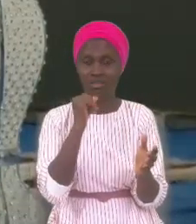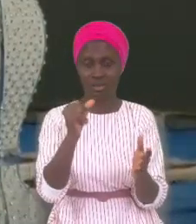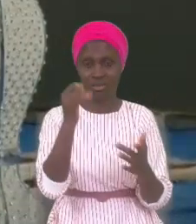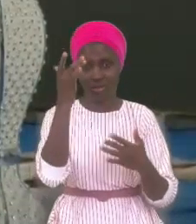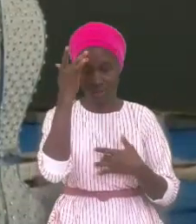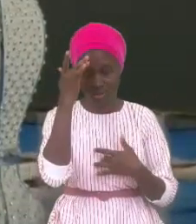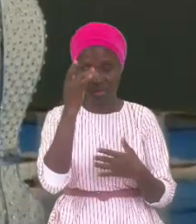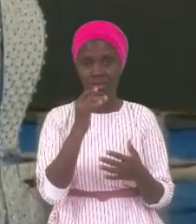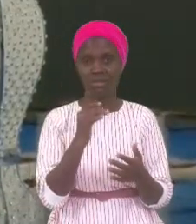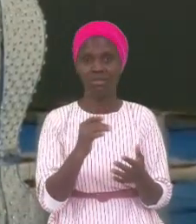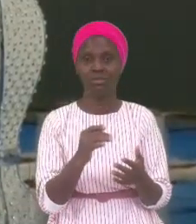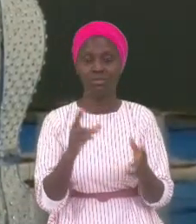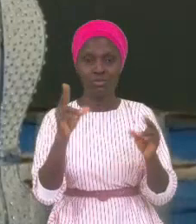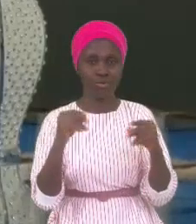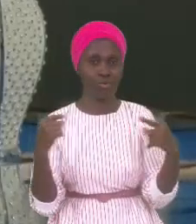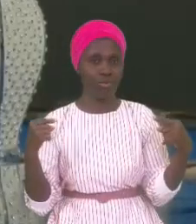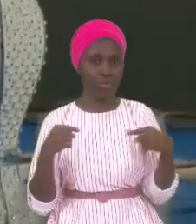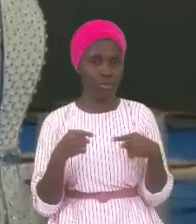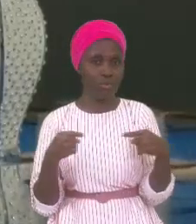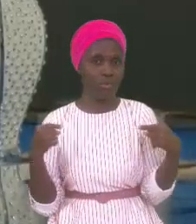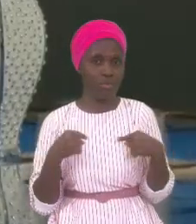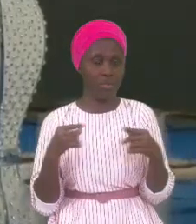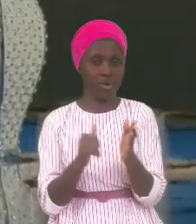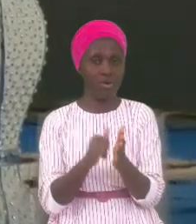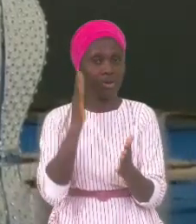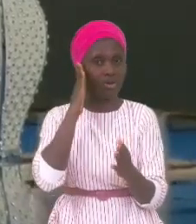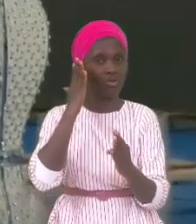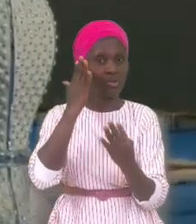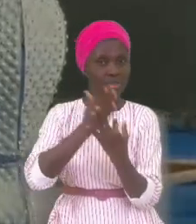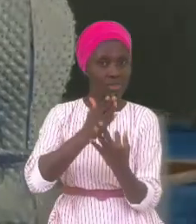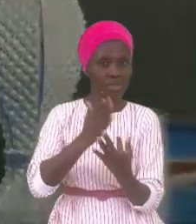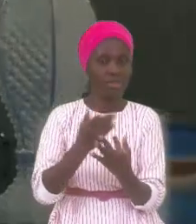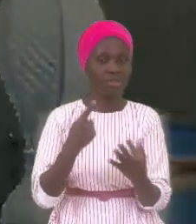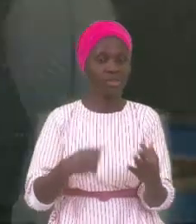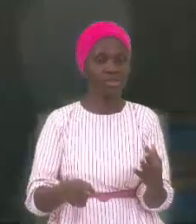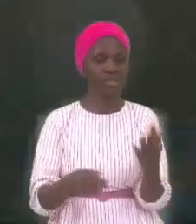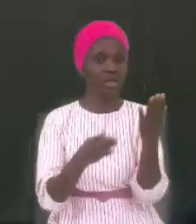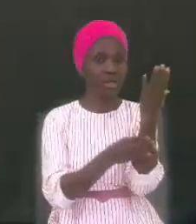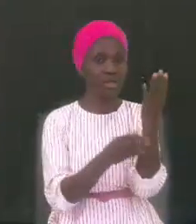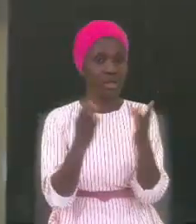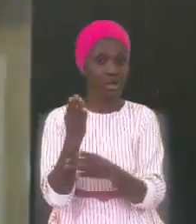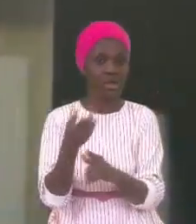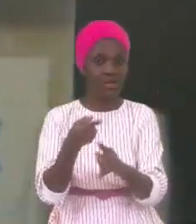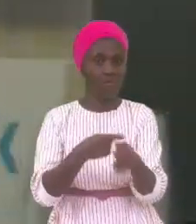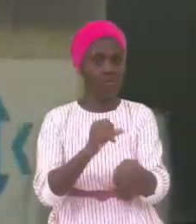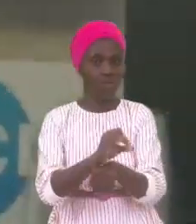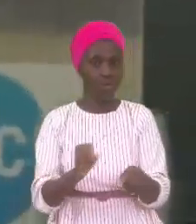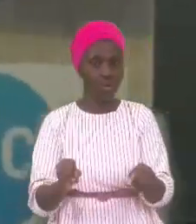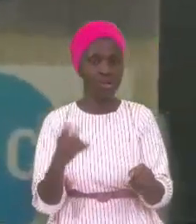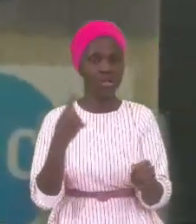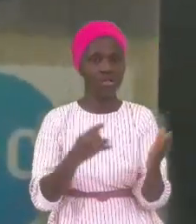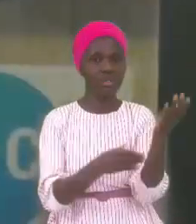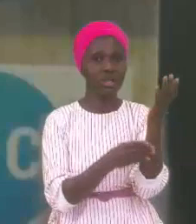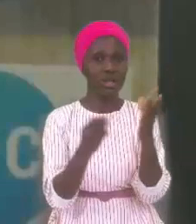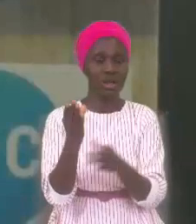pain that will hinder the hand from functioning, the hand loves the